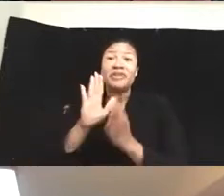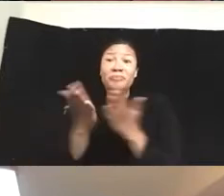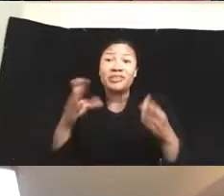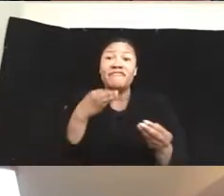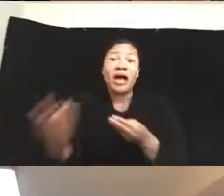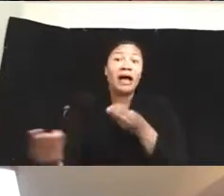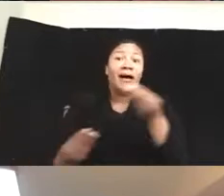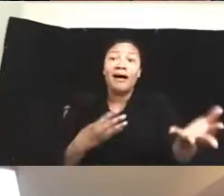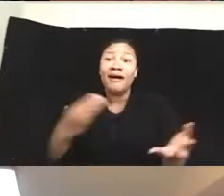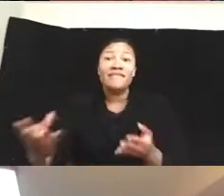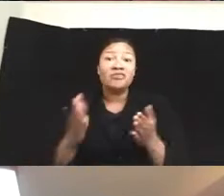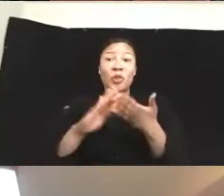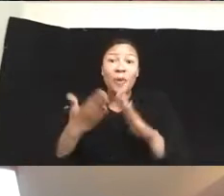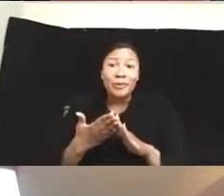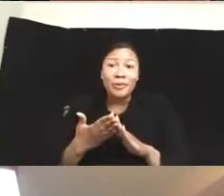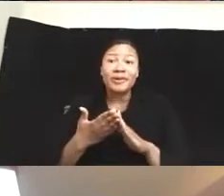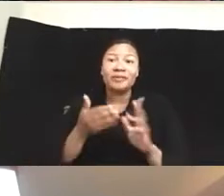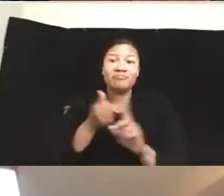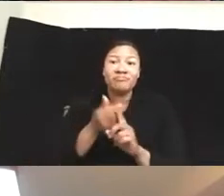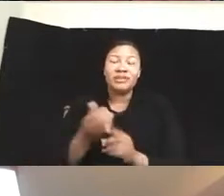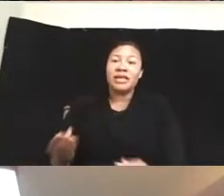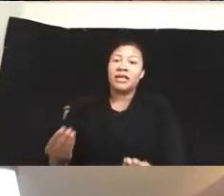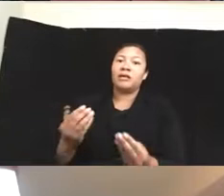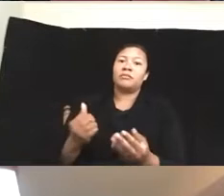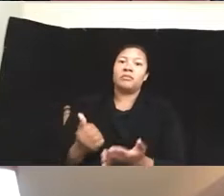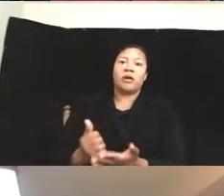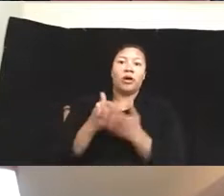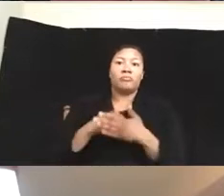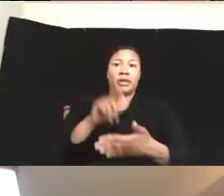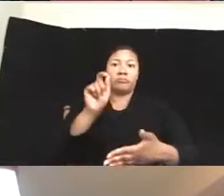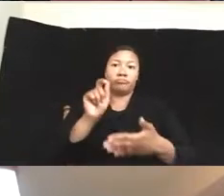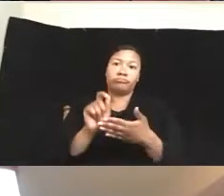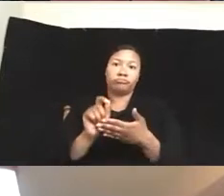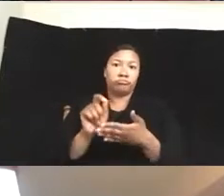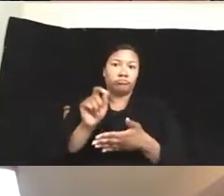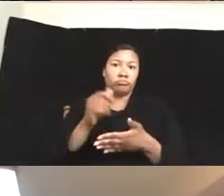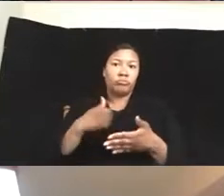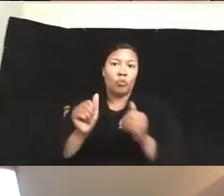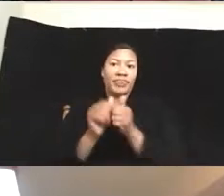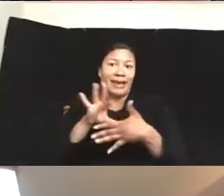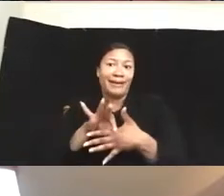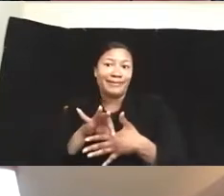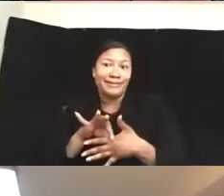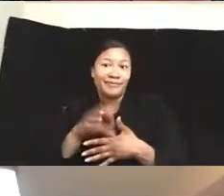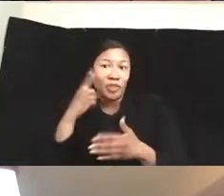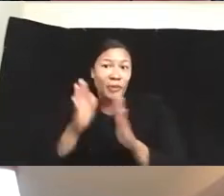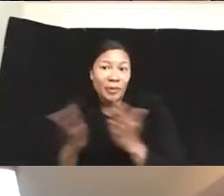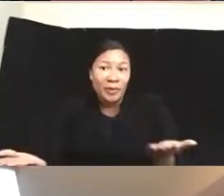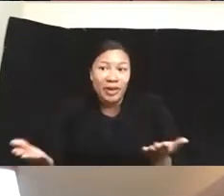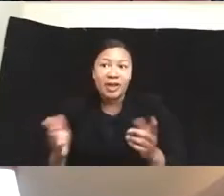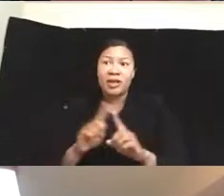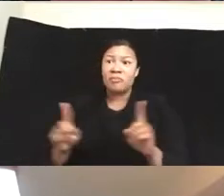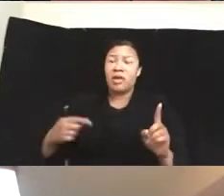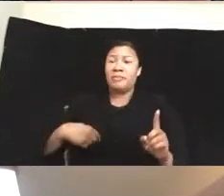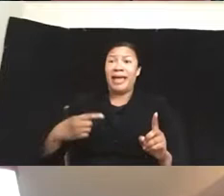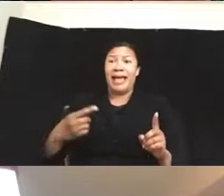to the community that gave me the content for the degree. But the second thing is that how in good conscience could any publisher